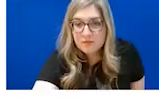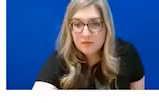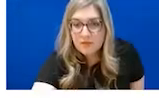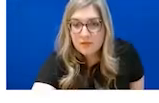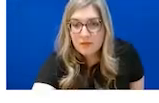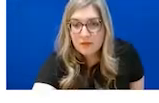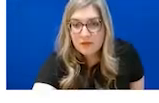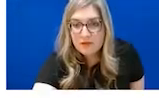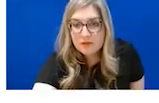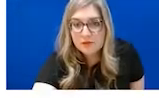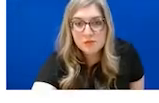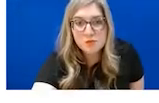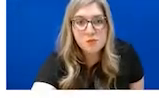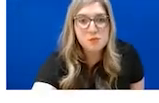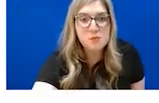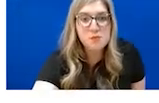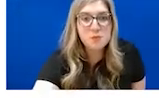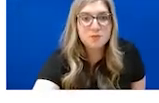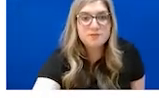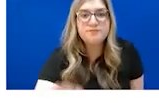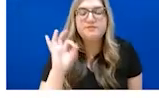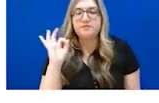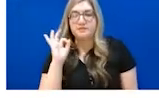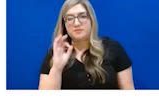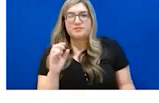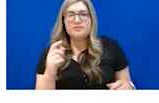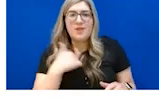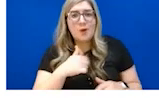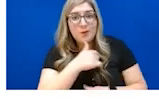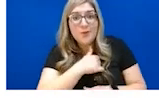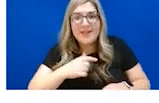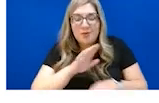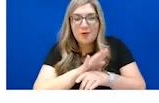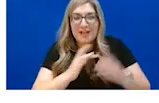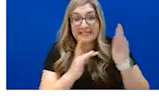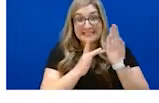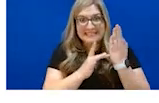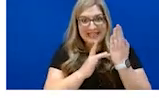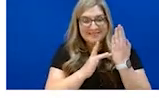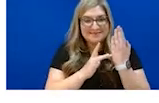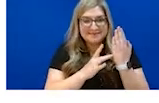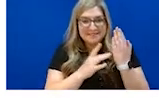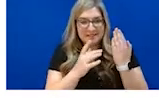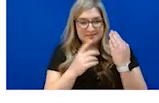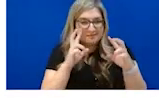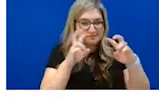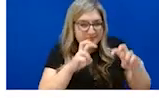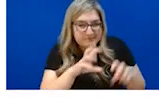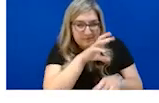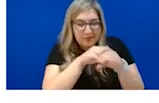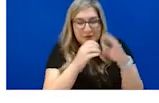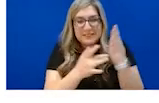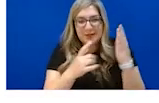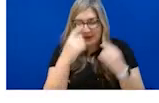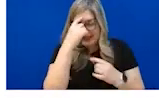background. You know, that whole adding to the cart, checking out. And then for that student, their fees are